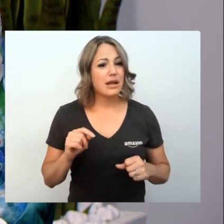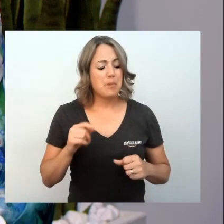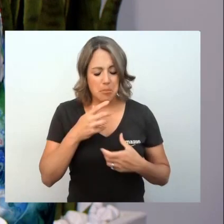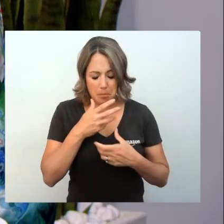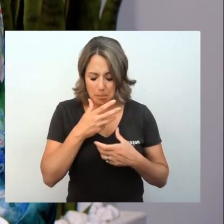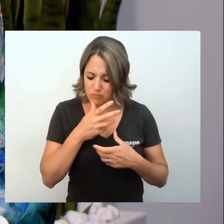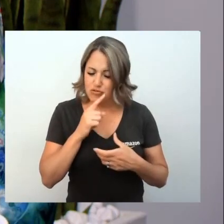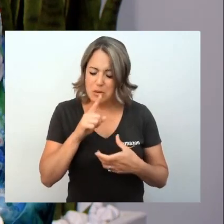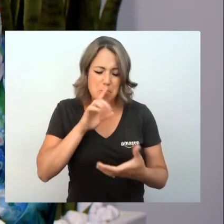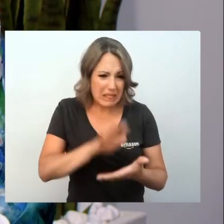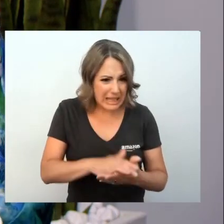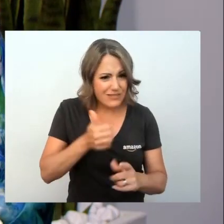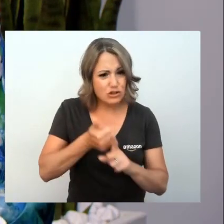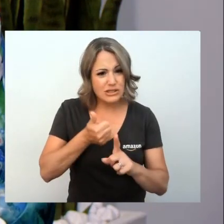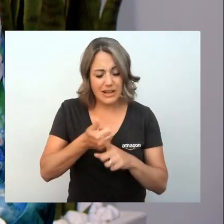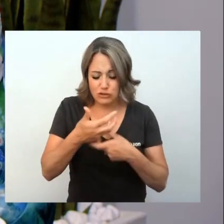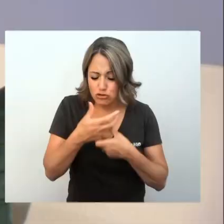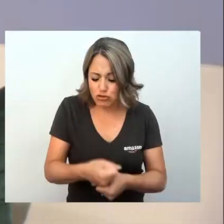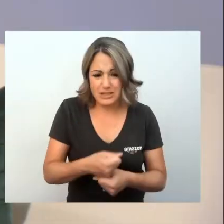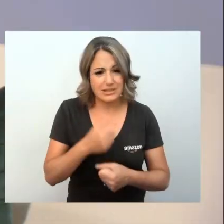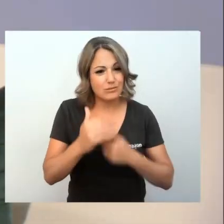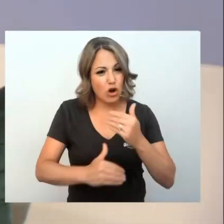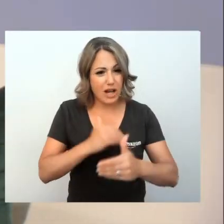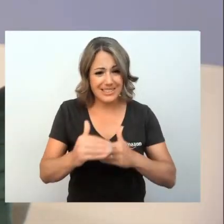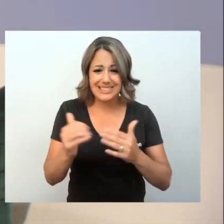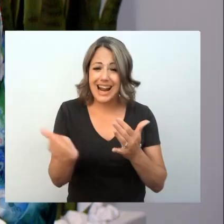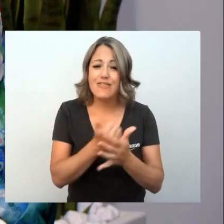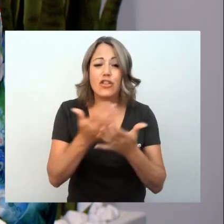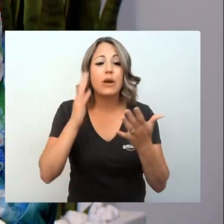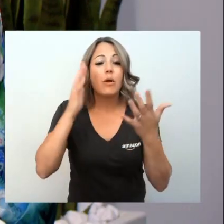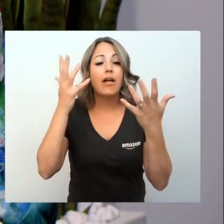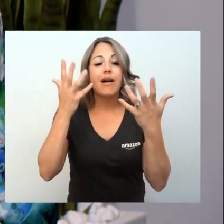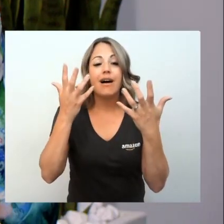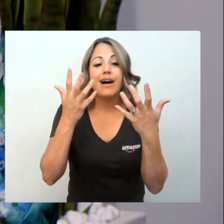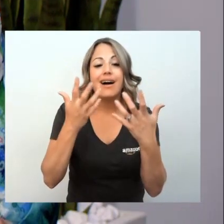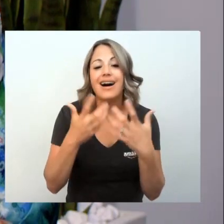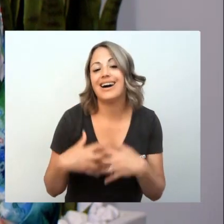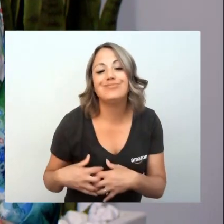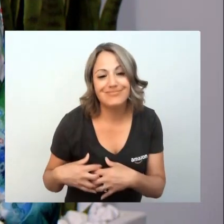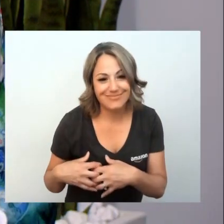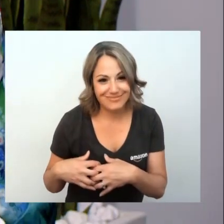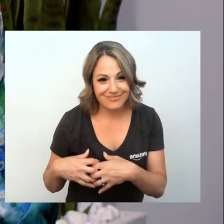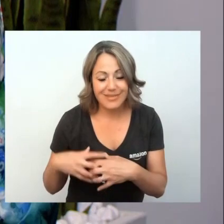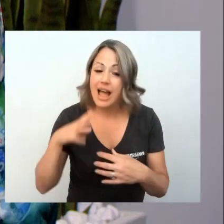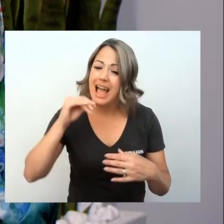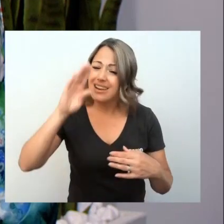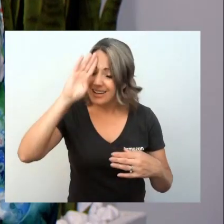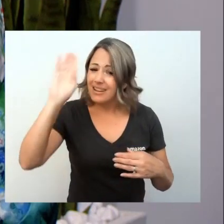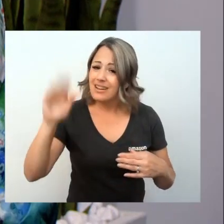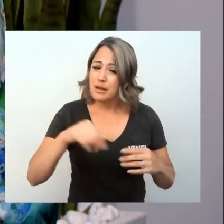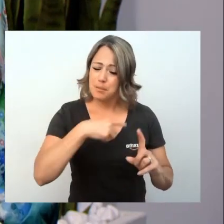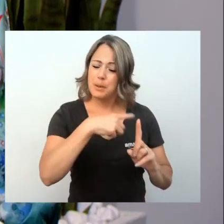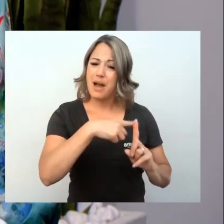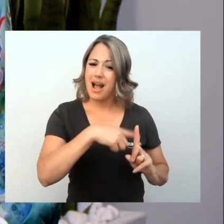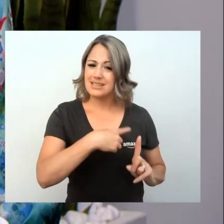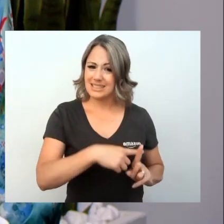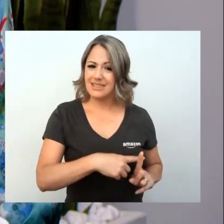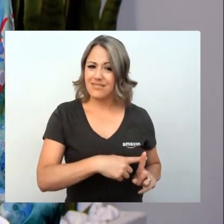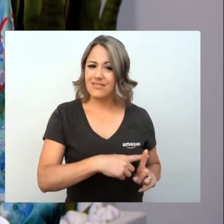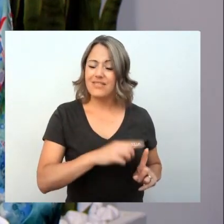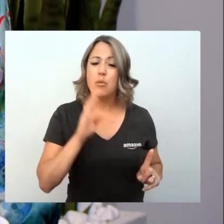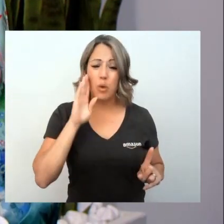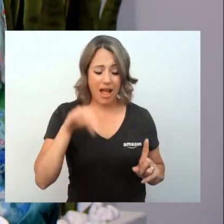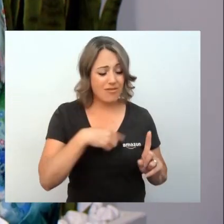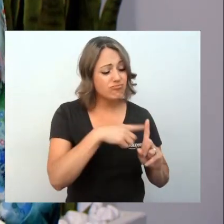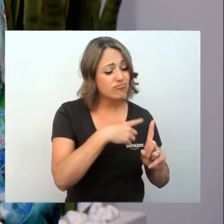process, and everything will fall into place. It's almost like magical. And, stay positive. We're all going to have